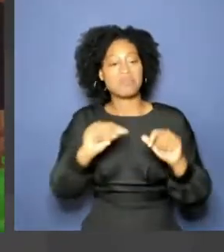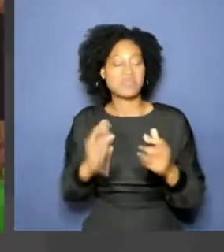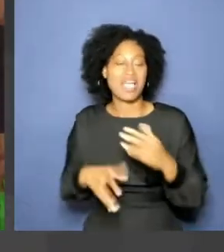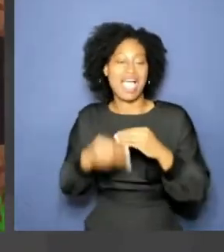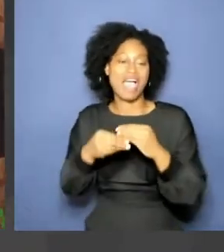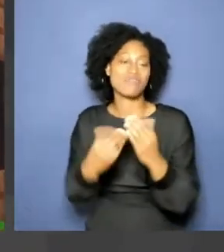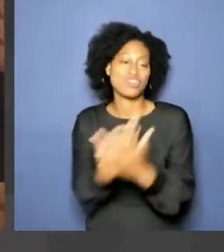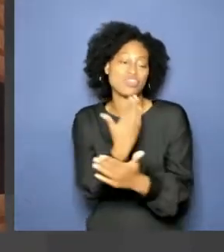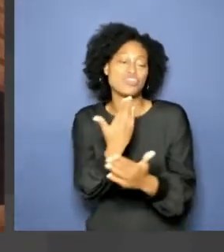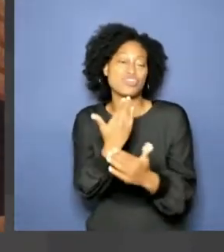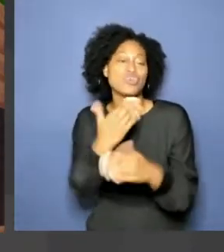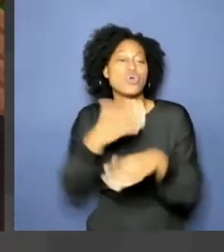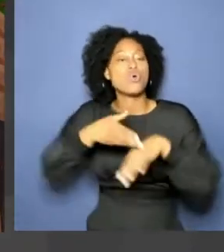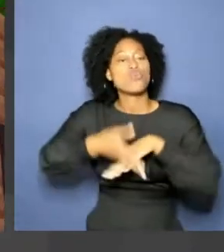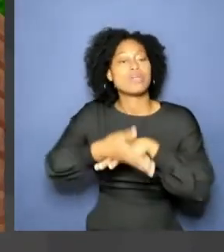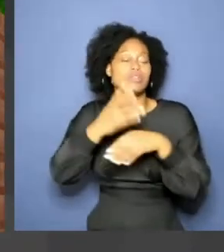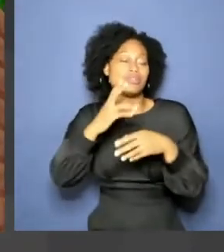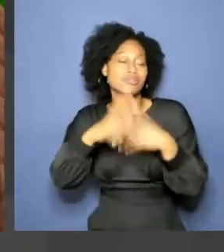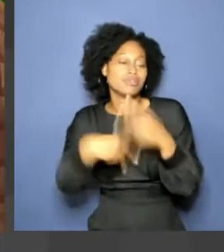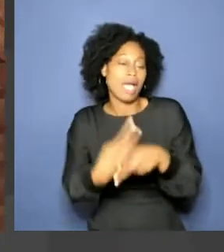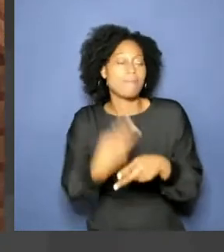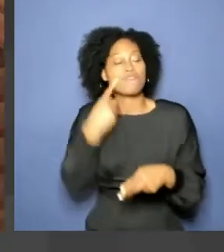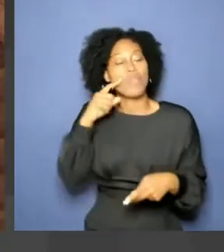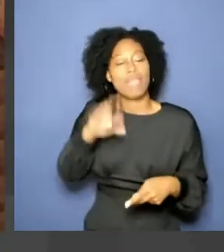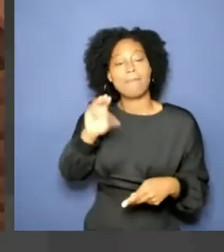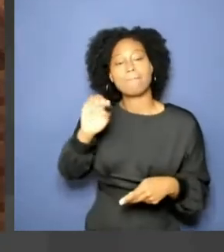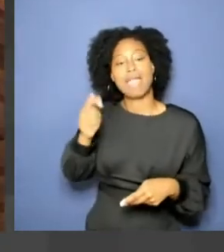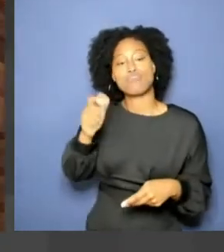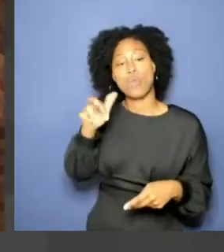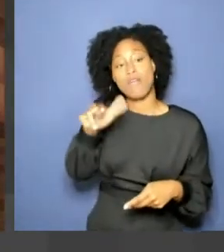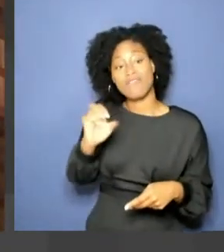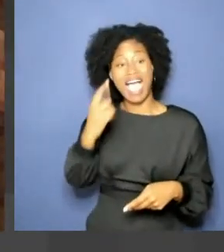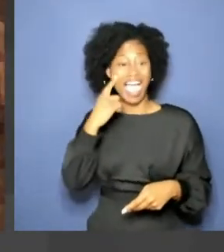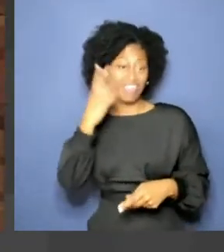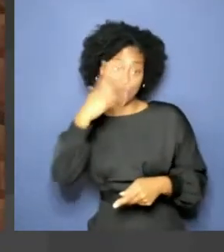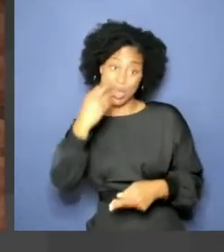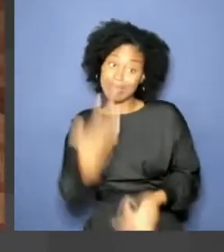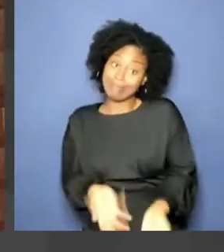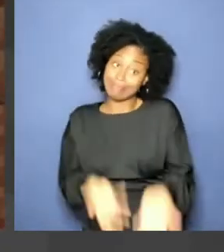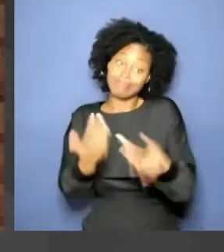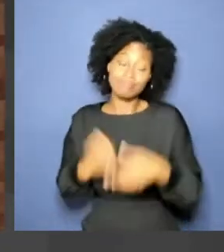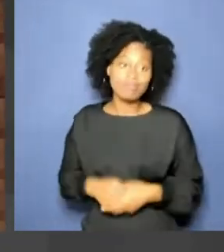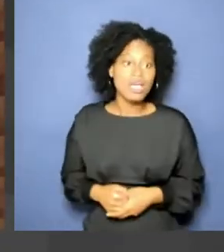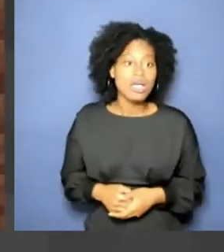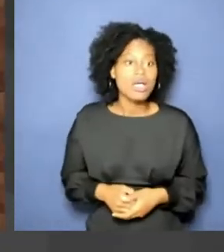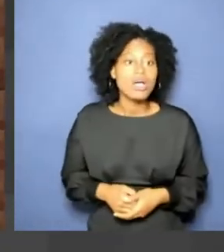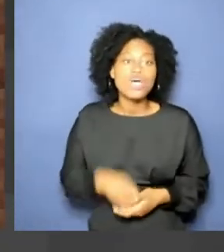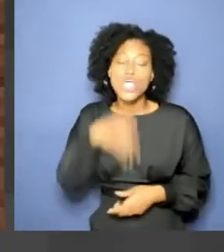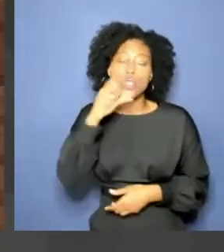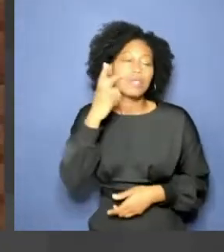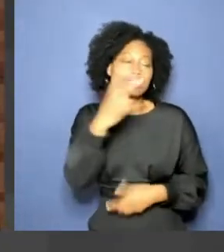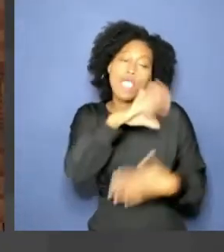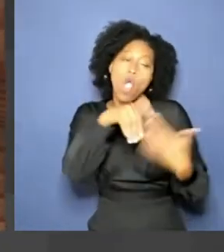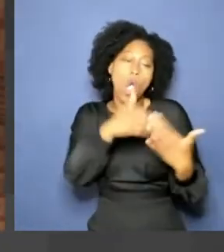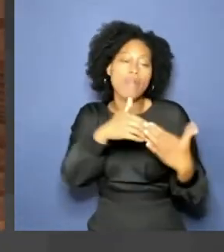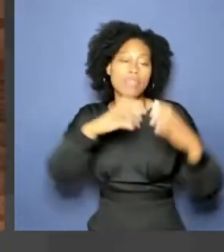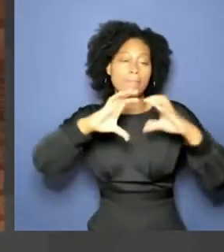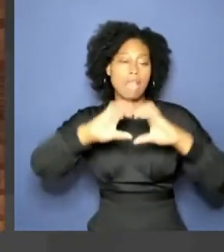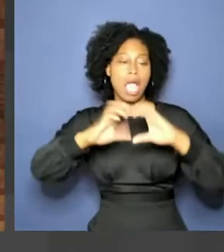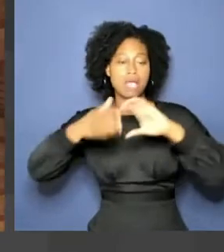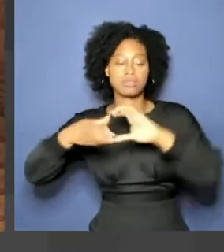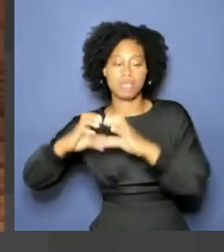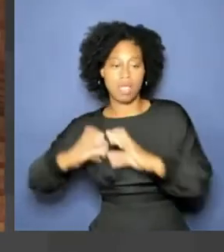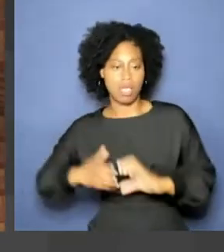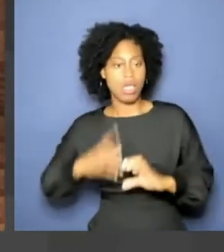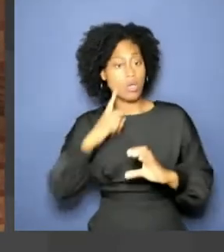type for the mangroves. And look at it, I think it's really pretty. And you also don't see like all the blocks here. It's gonna be like a full